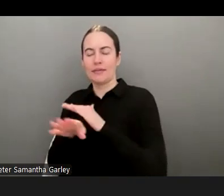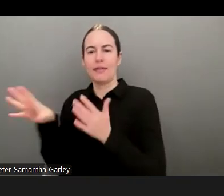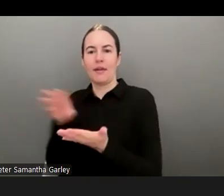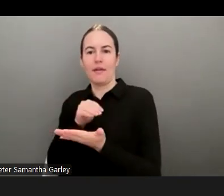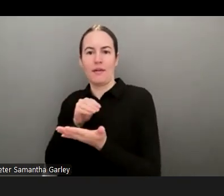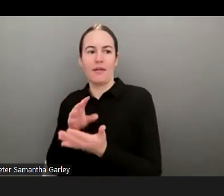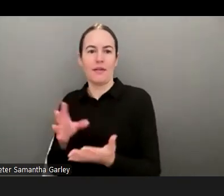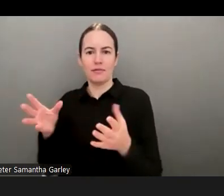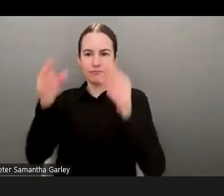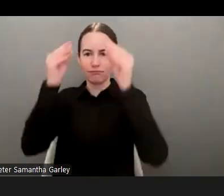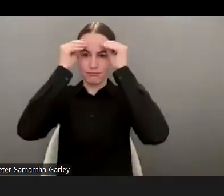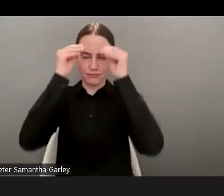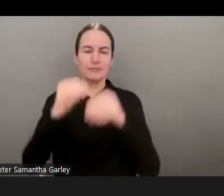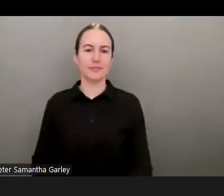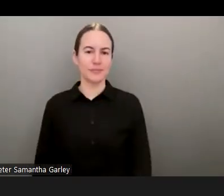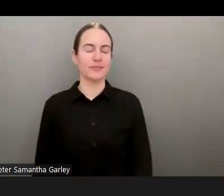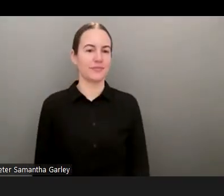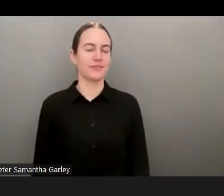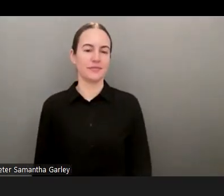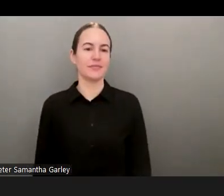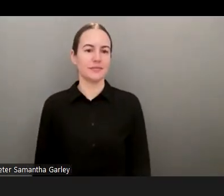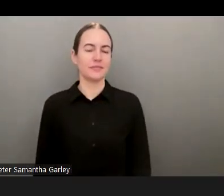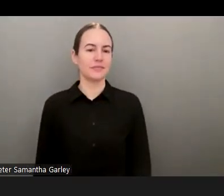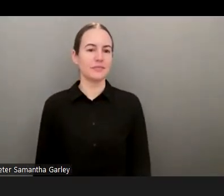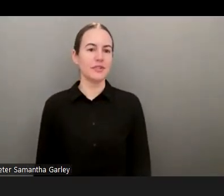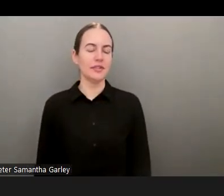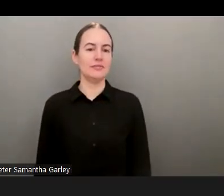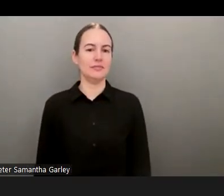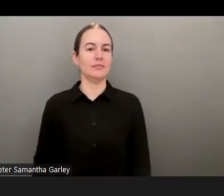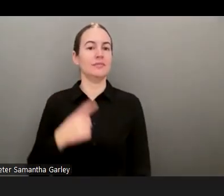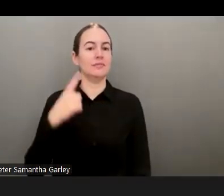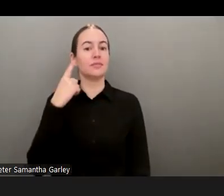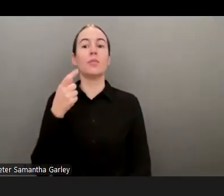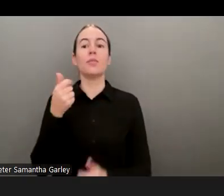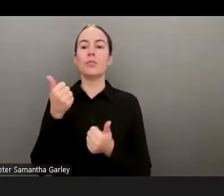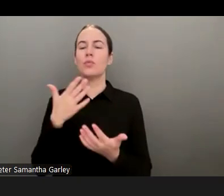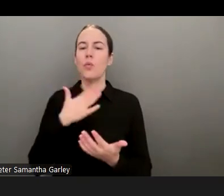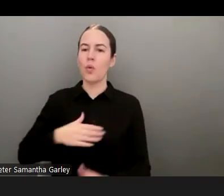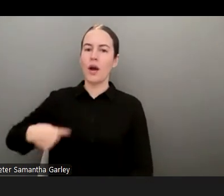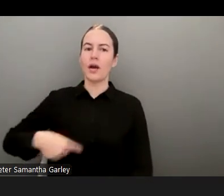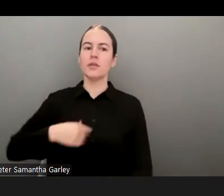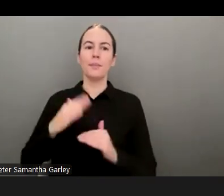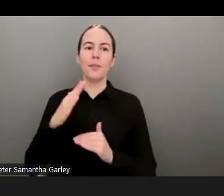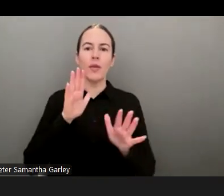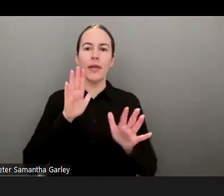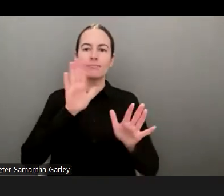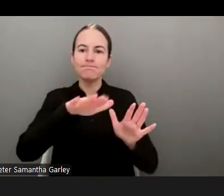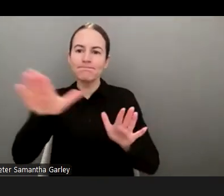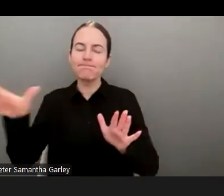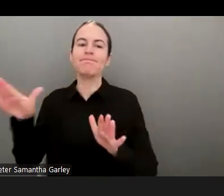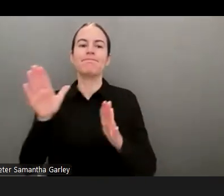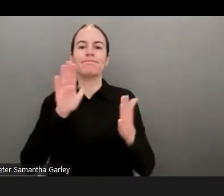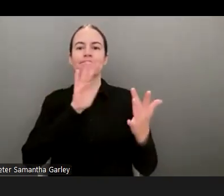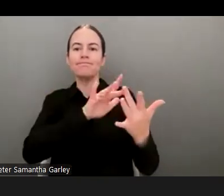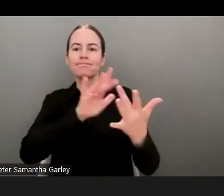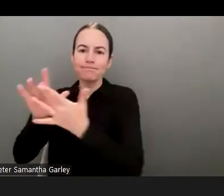it's contacting with economic operators in many ways. In first of all, it of course communications